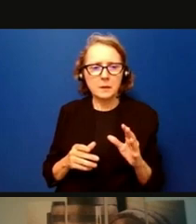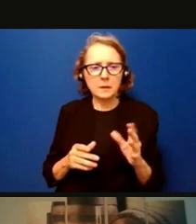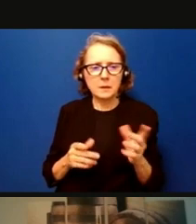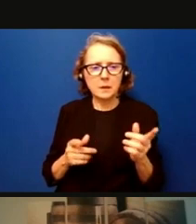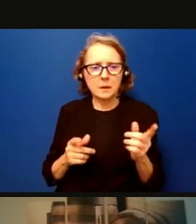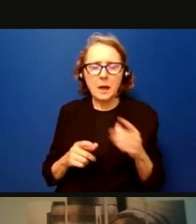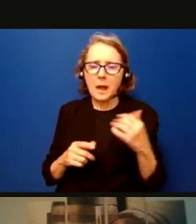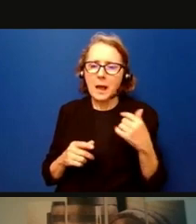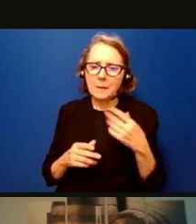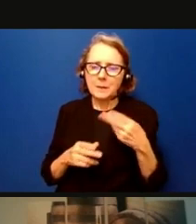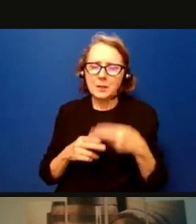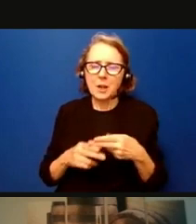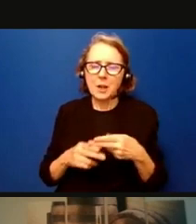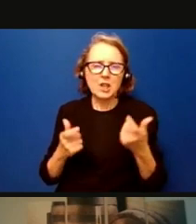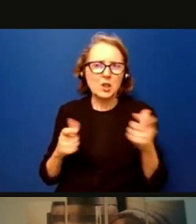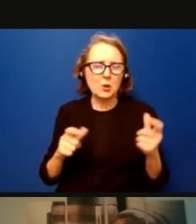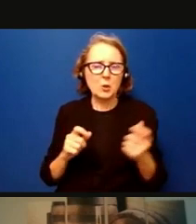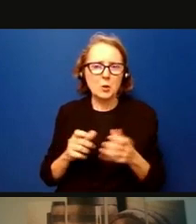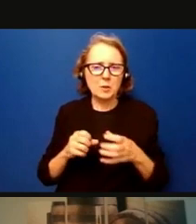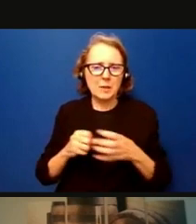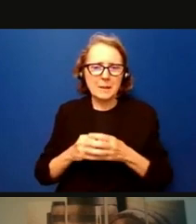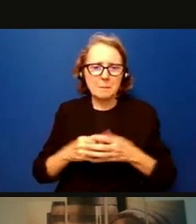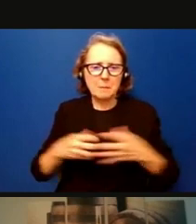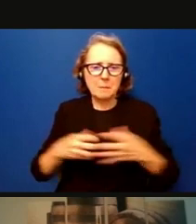I'm going to call it a massive expansion, where they